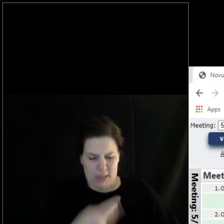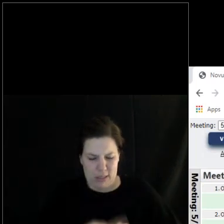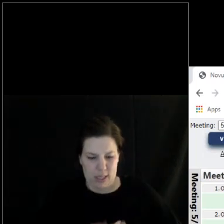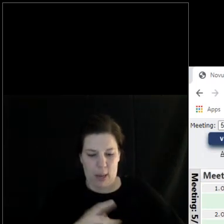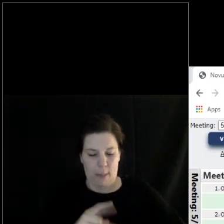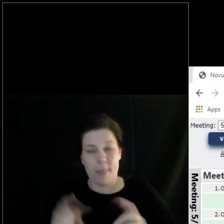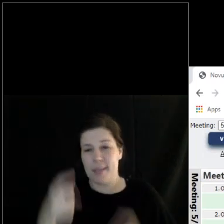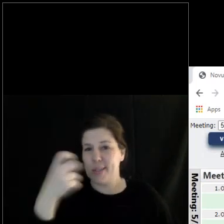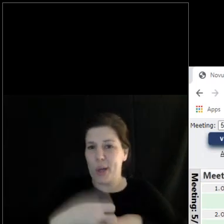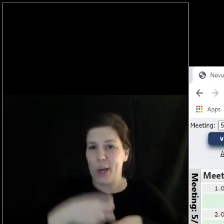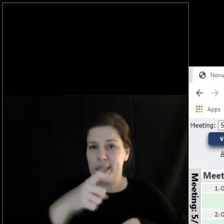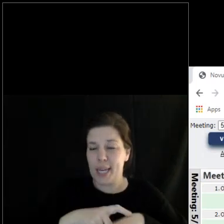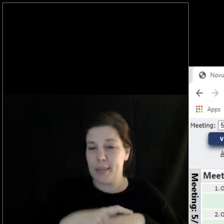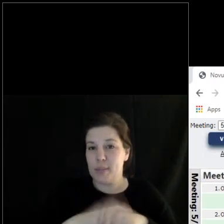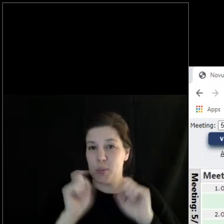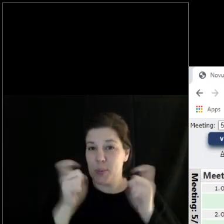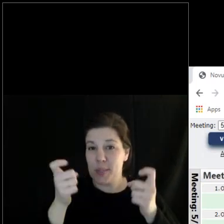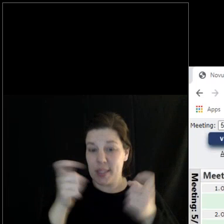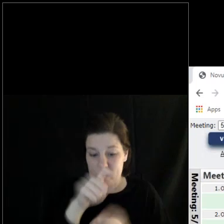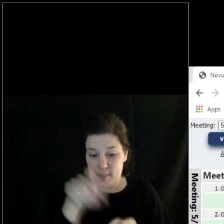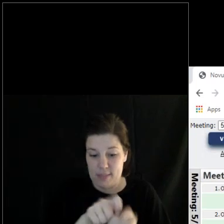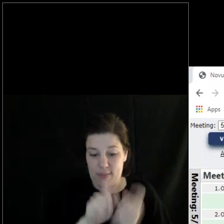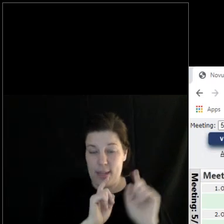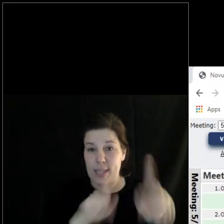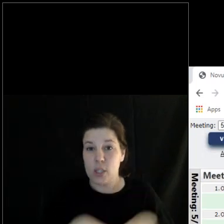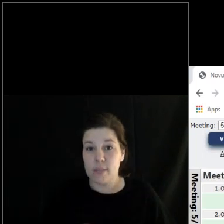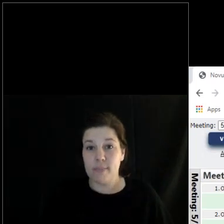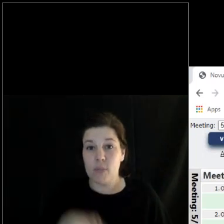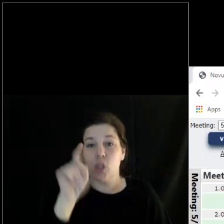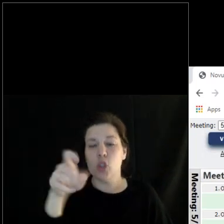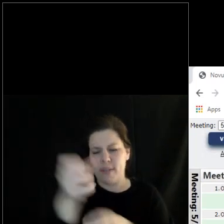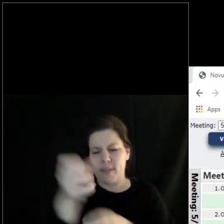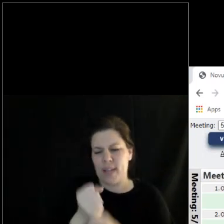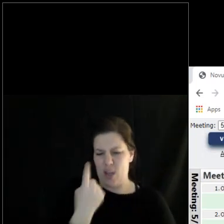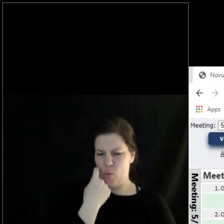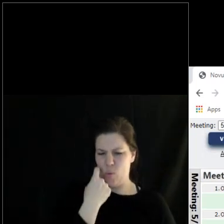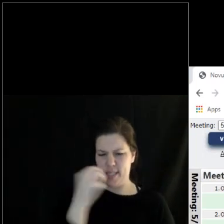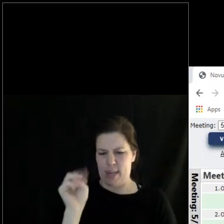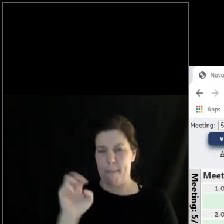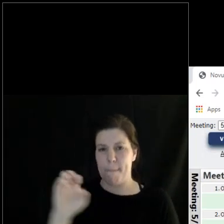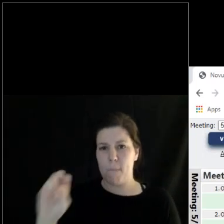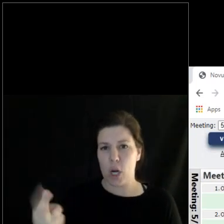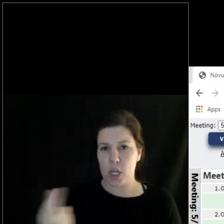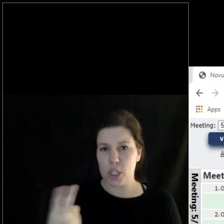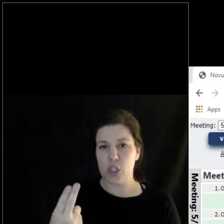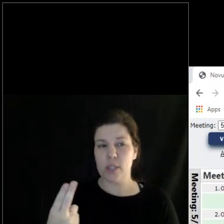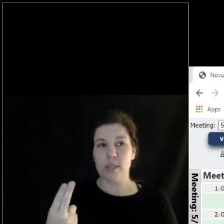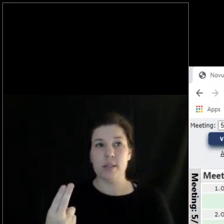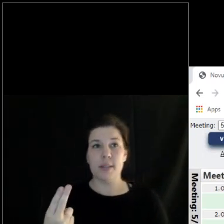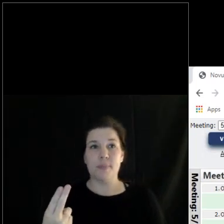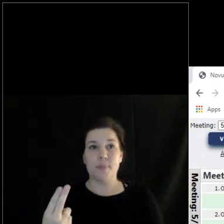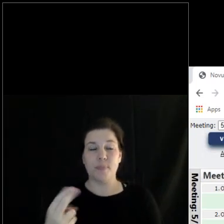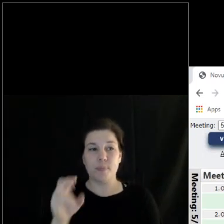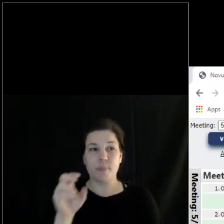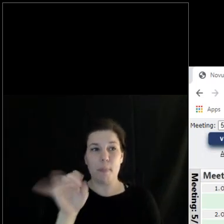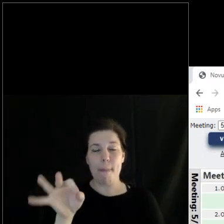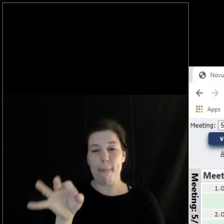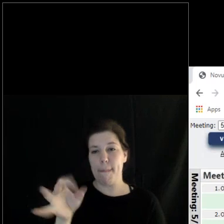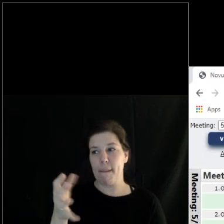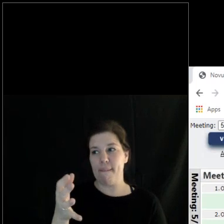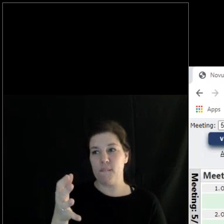definitive answer on anything. So you should have received back in probably March, or if you haven't, if you took office after this has